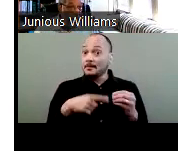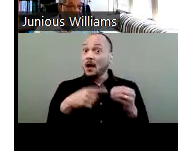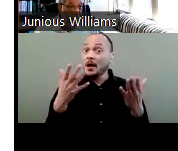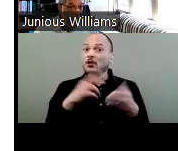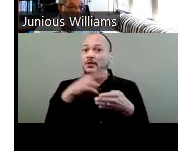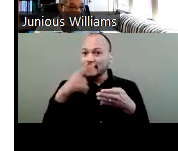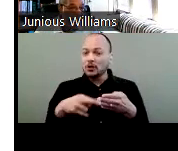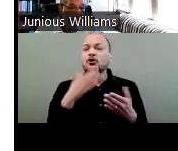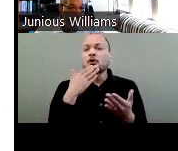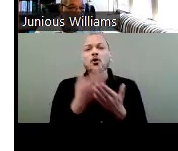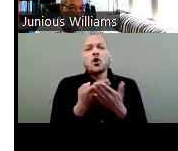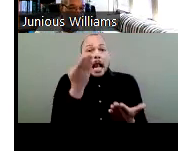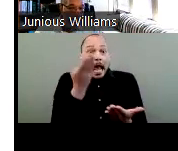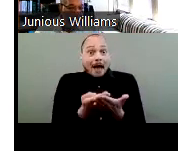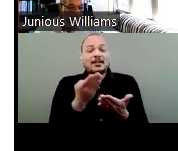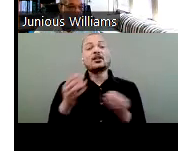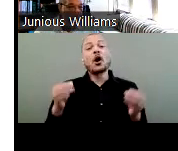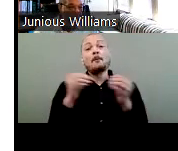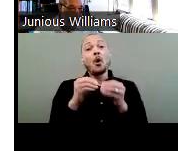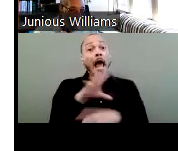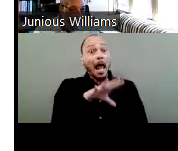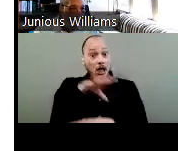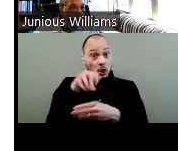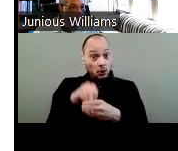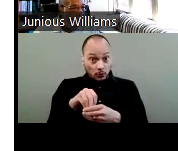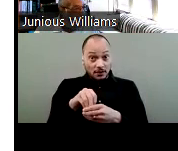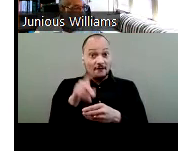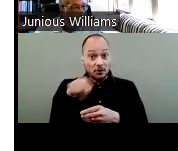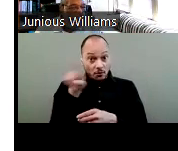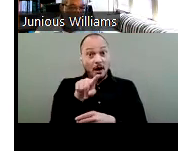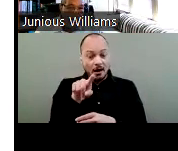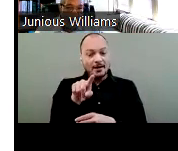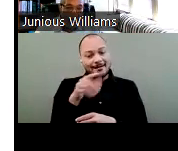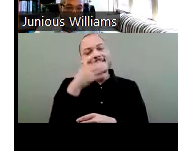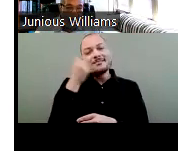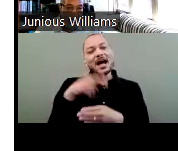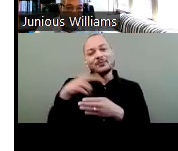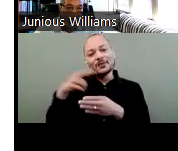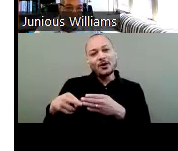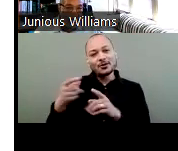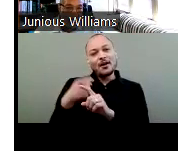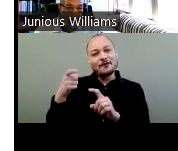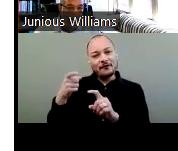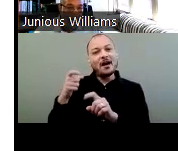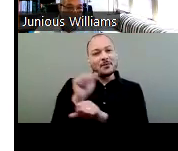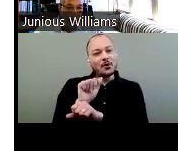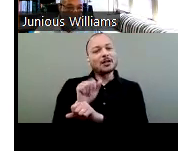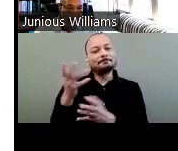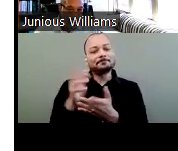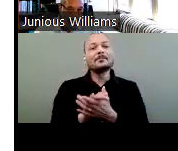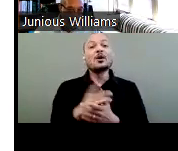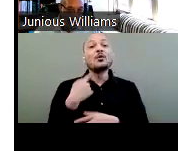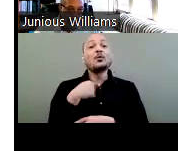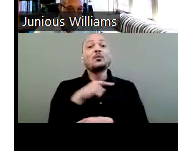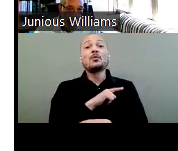good evidence that the more inclusive you are, the better the results are that come from the work. We want to